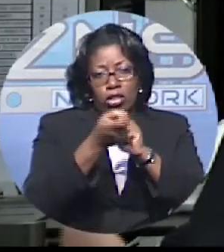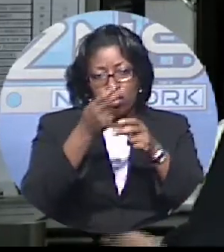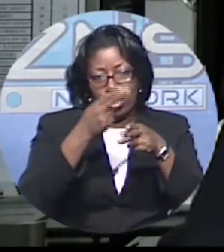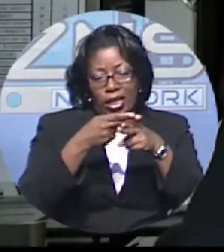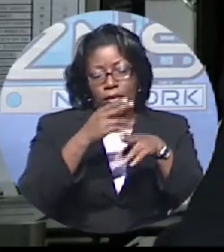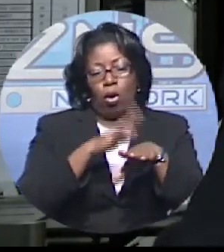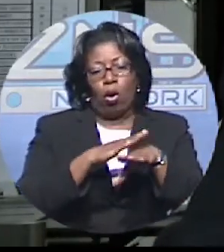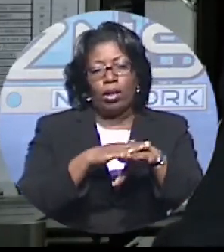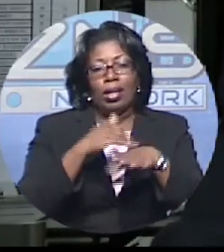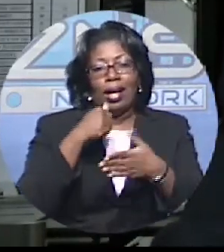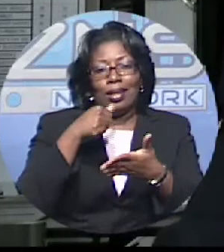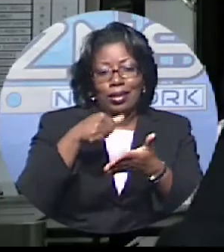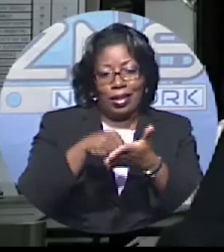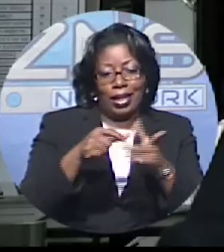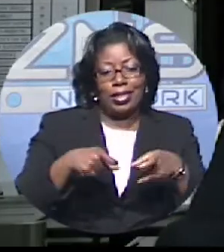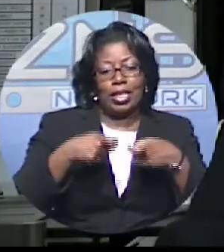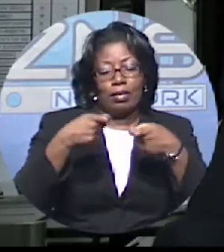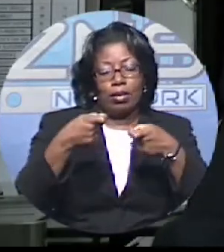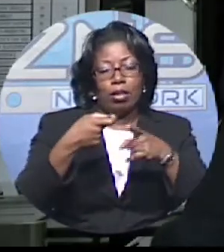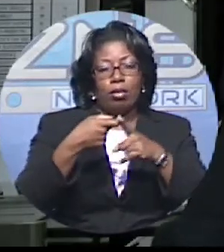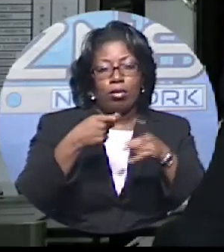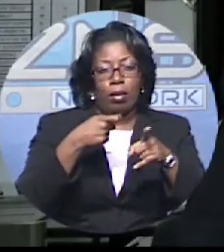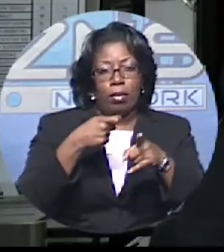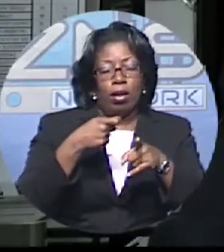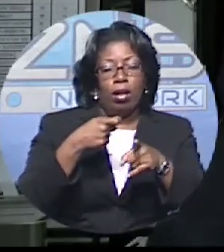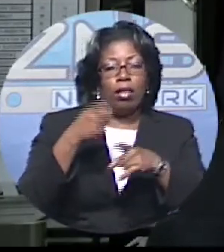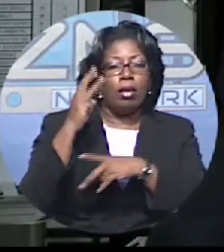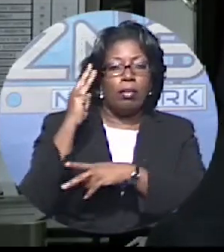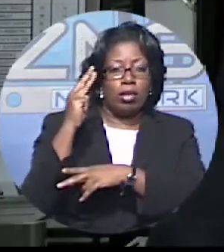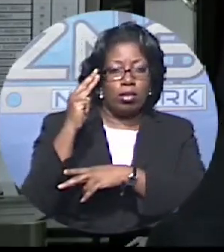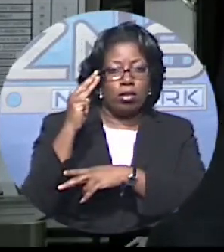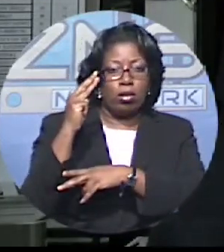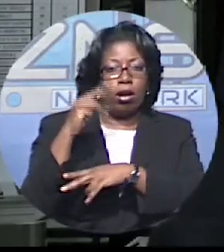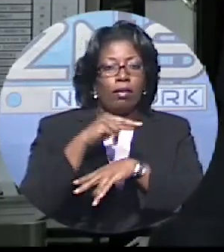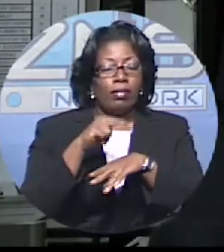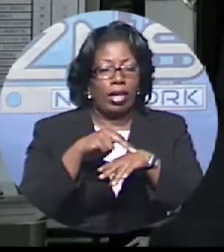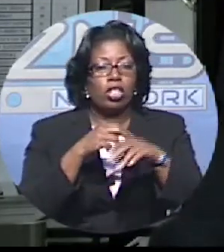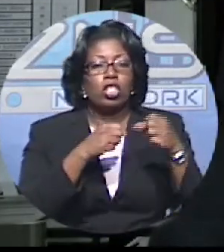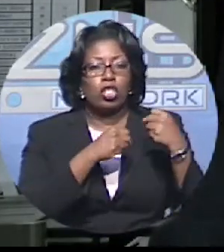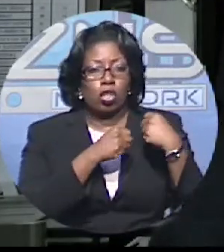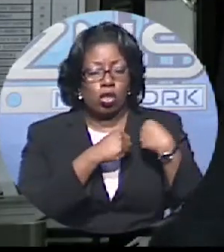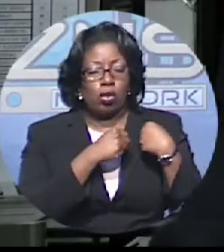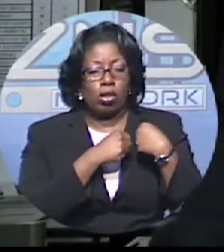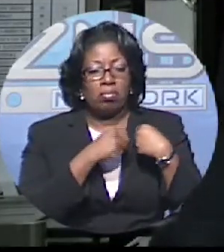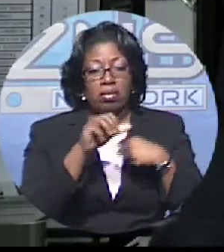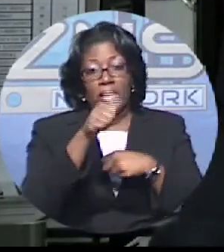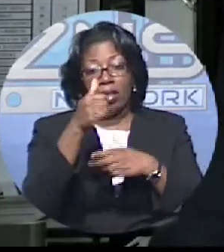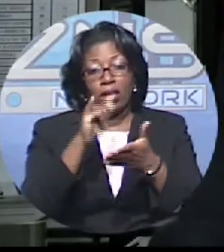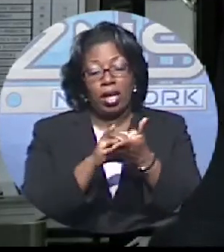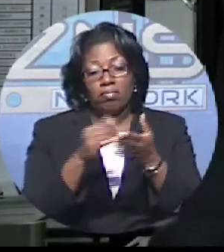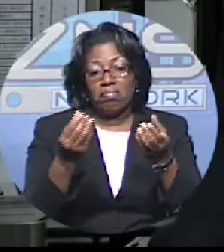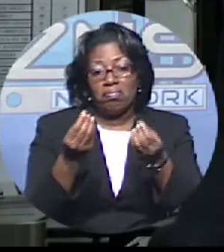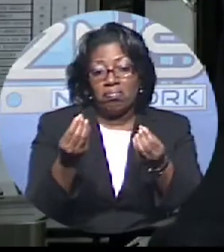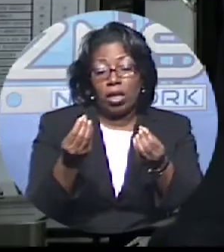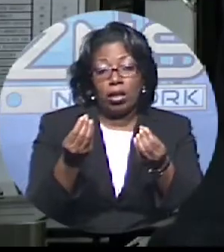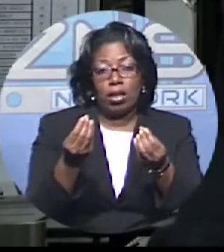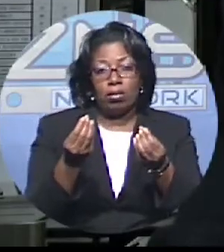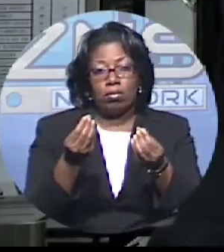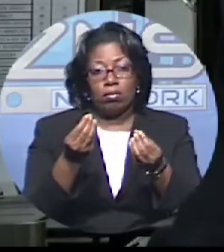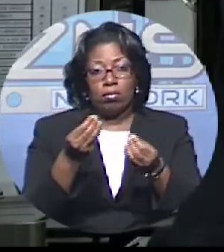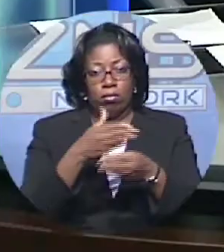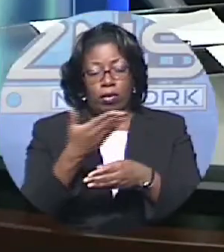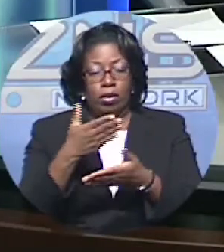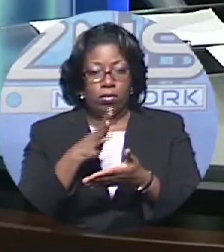a letter that was issued by the Minister of National Security. Other than that, we've heard no adverse report. Okay. So things seem to be running